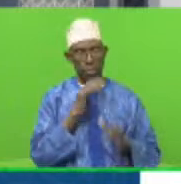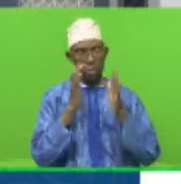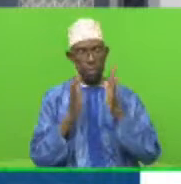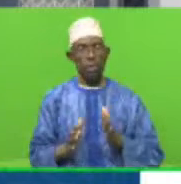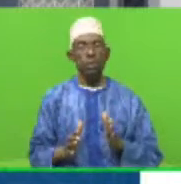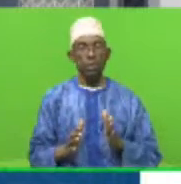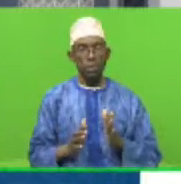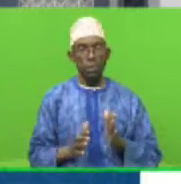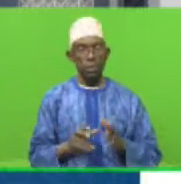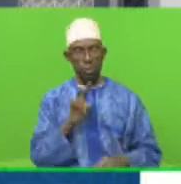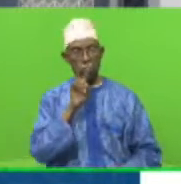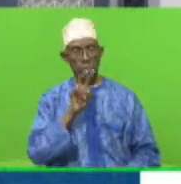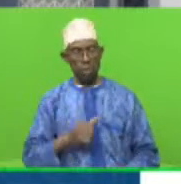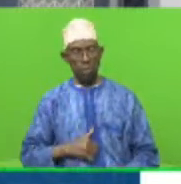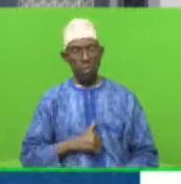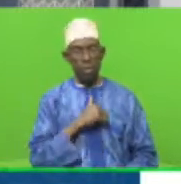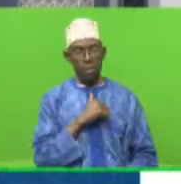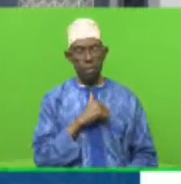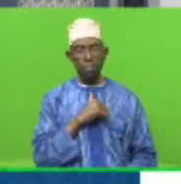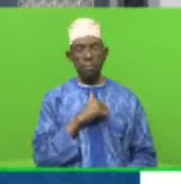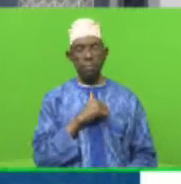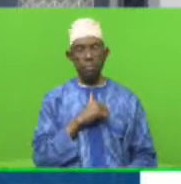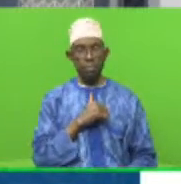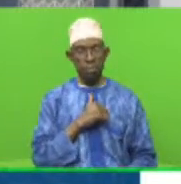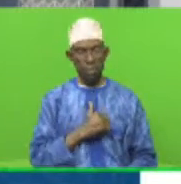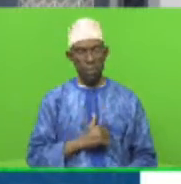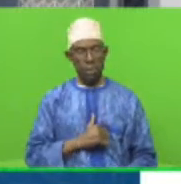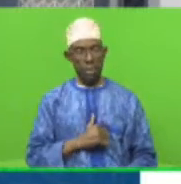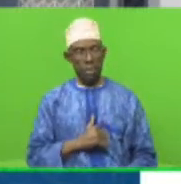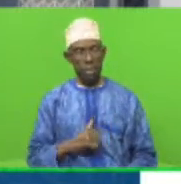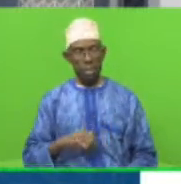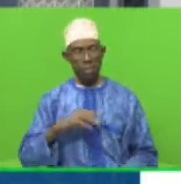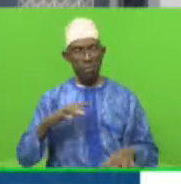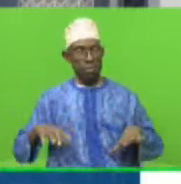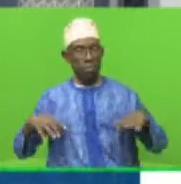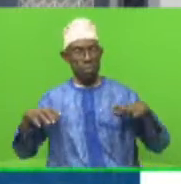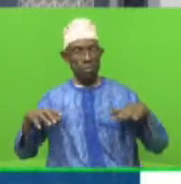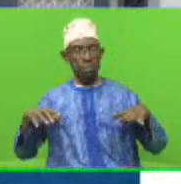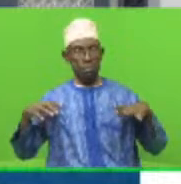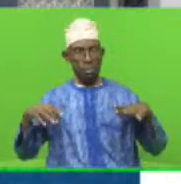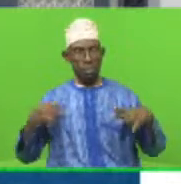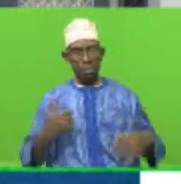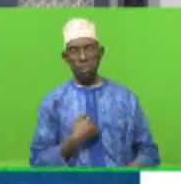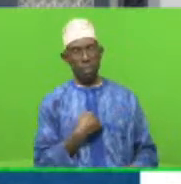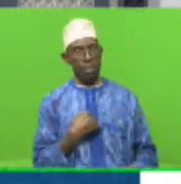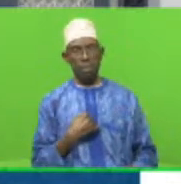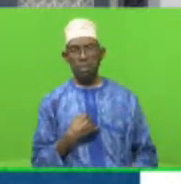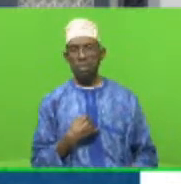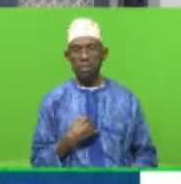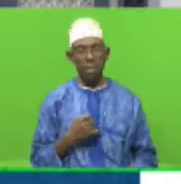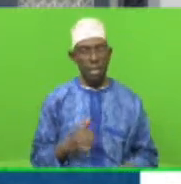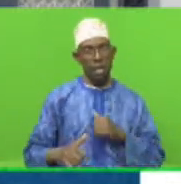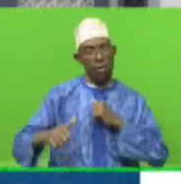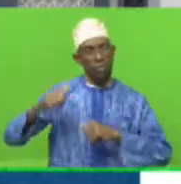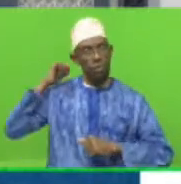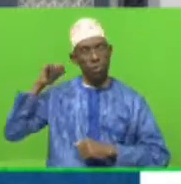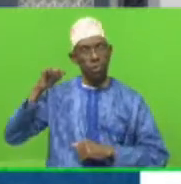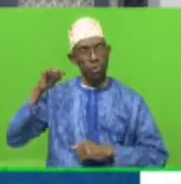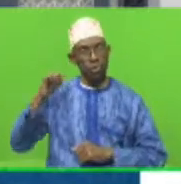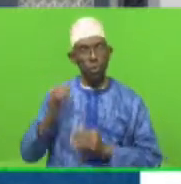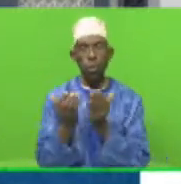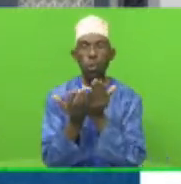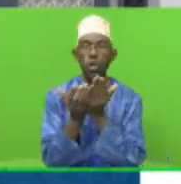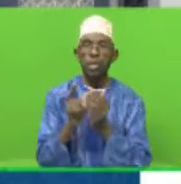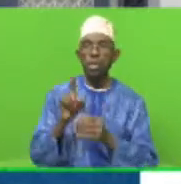is showing pride and arrogance and self-conceit, he has refused to